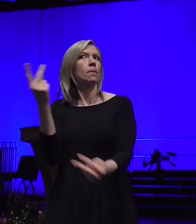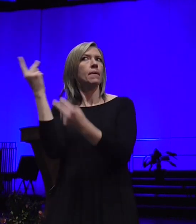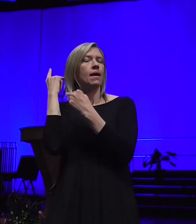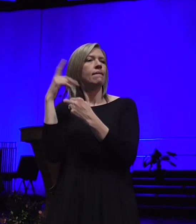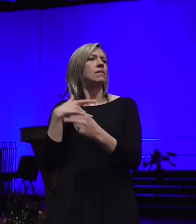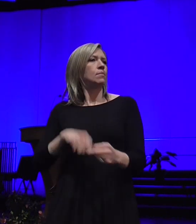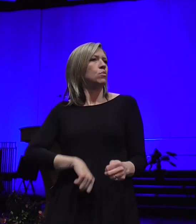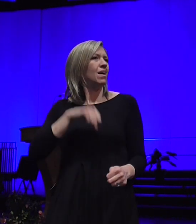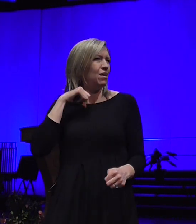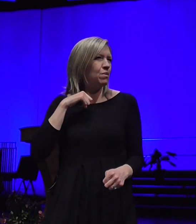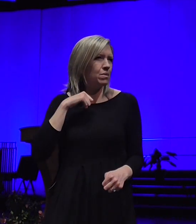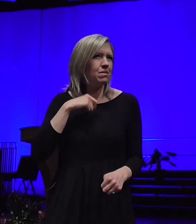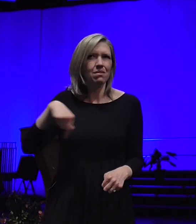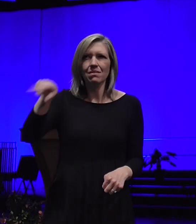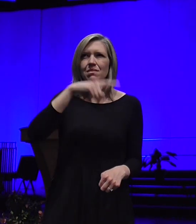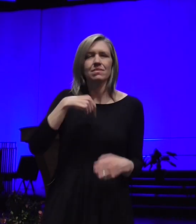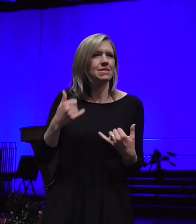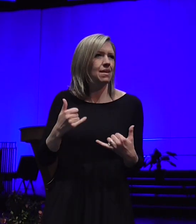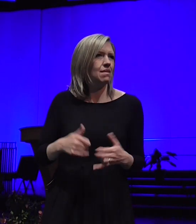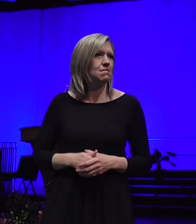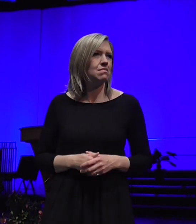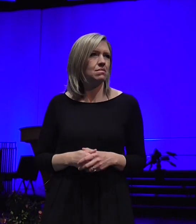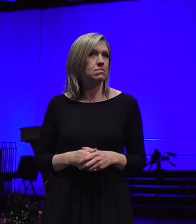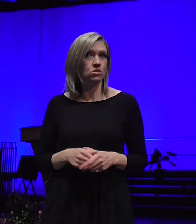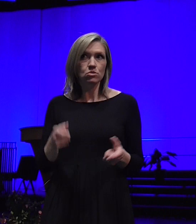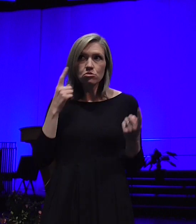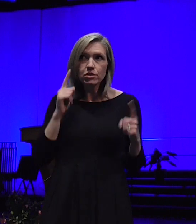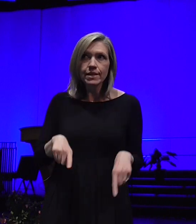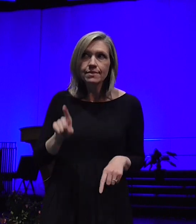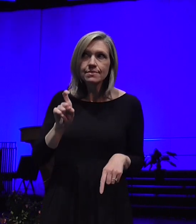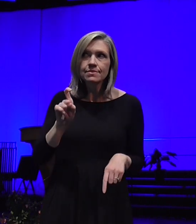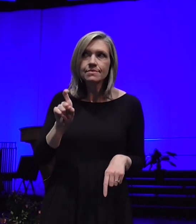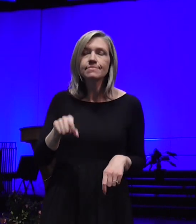today. Are you with me? Cool.